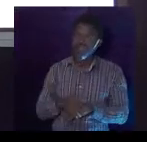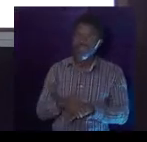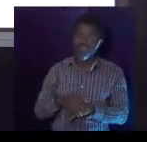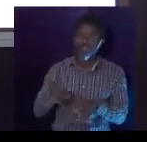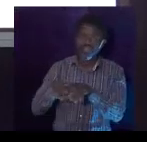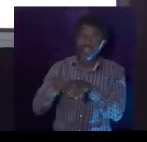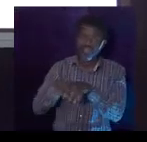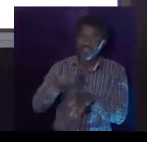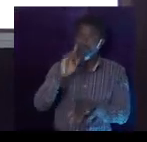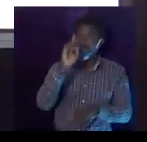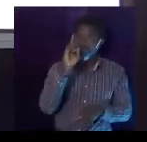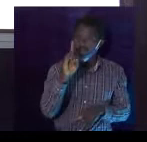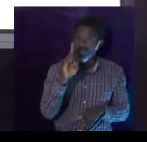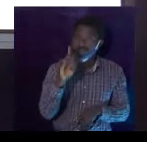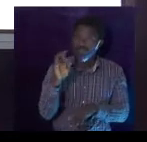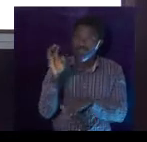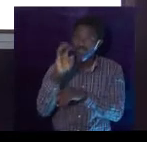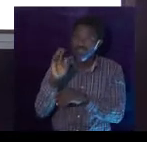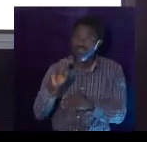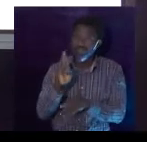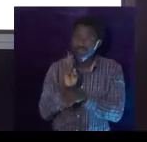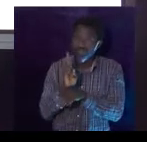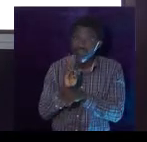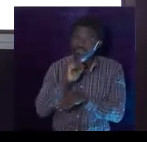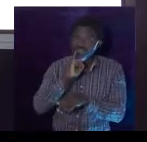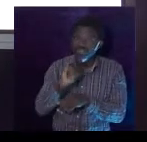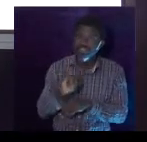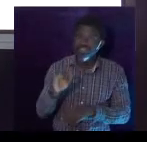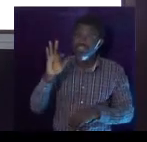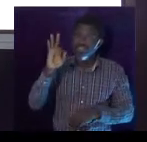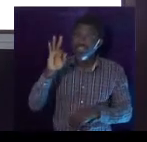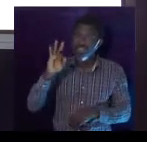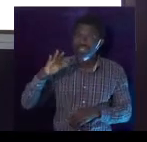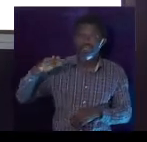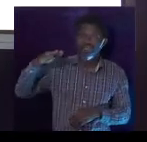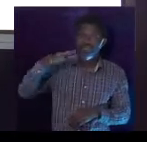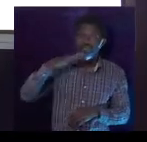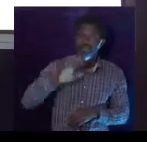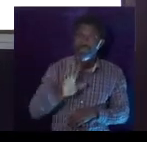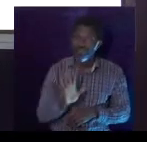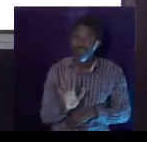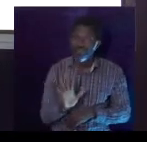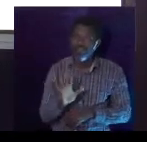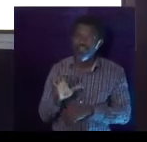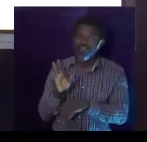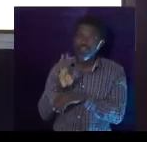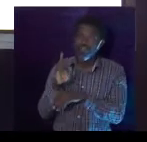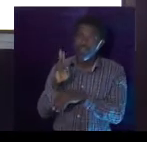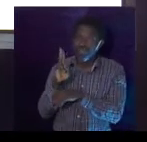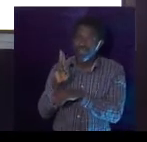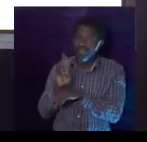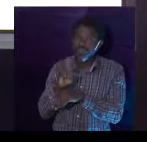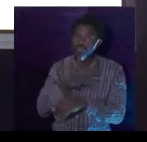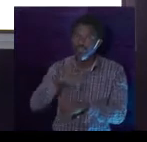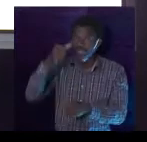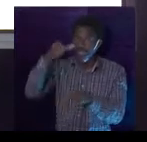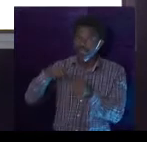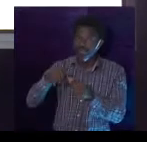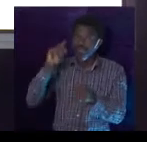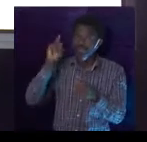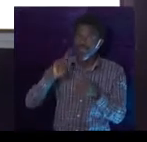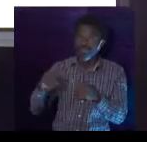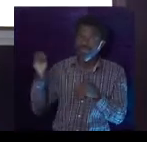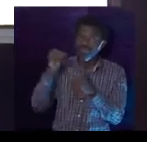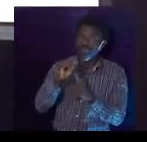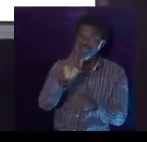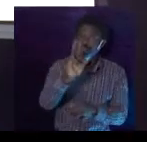always going to be the same. 1 Celsius unit is 9 all over 5 Fahrenheit unit. Then we must remember to